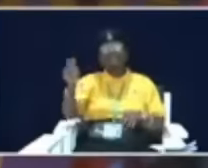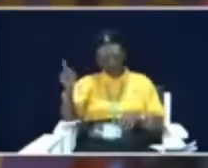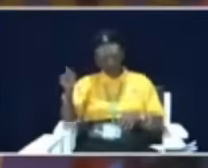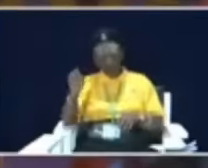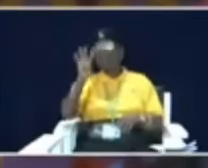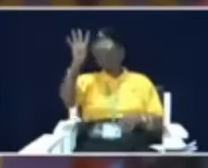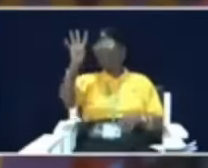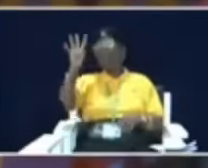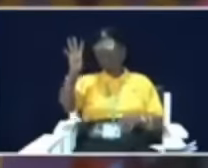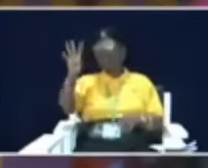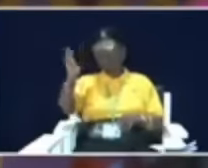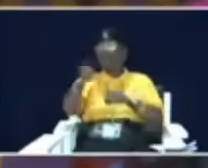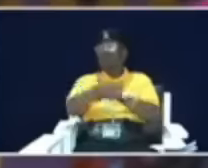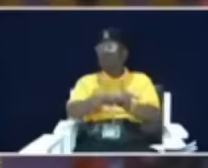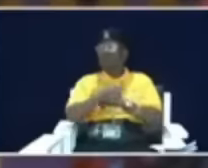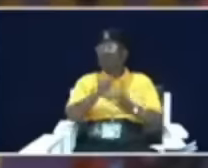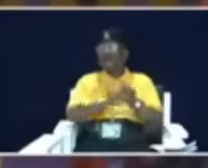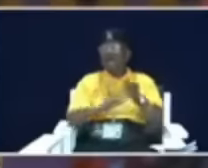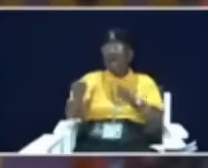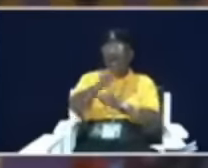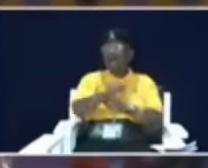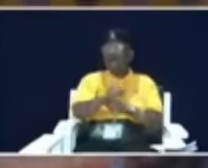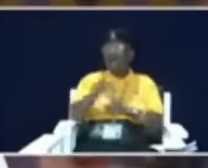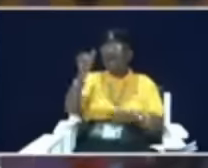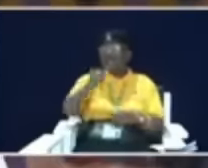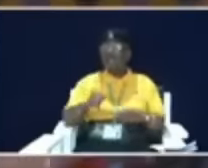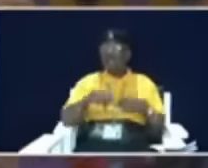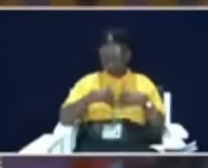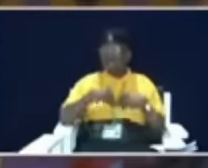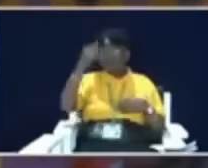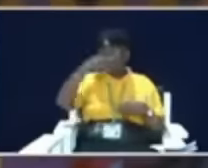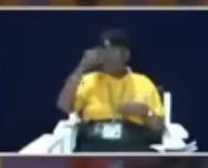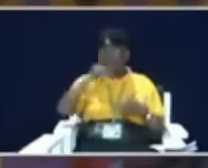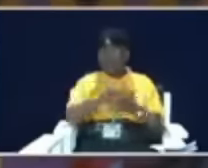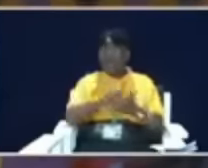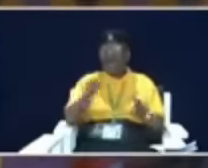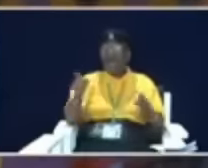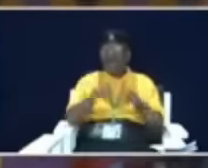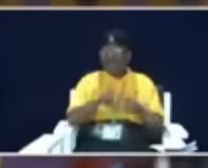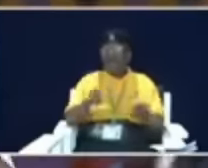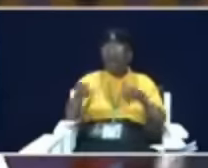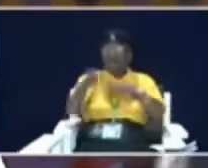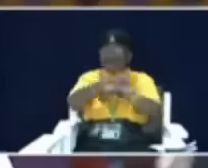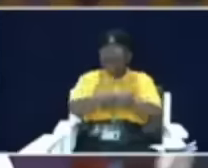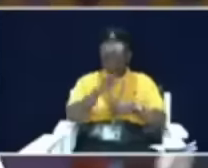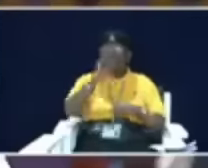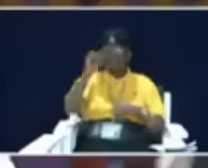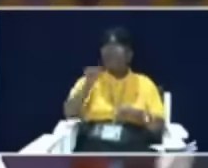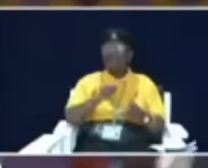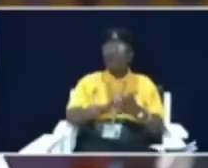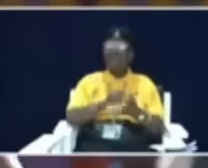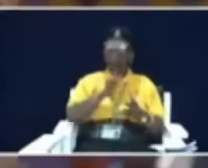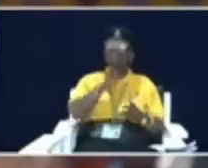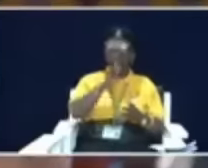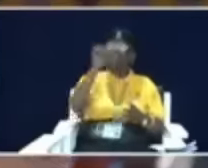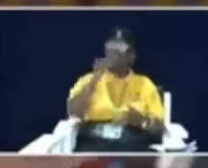They said, as today is, that's not how tomorrow will be. That's why the Babalawo checks the oracle